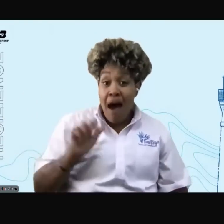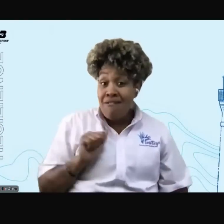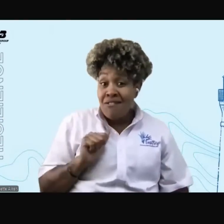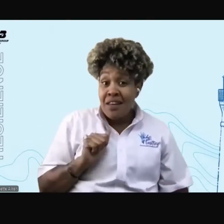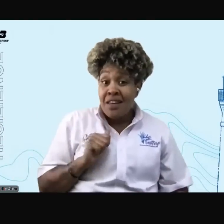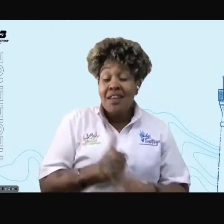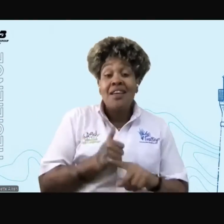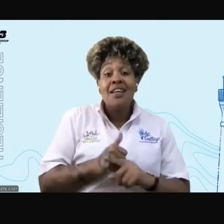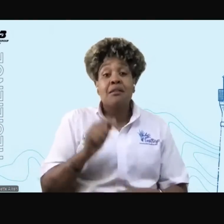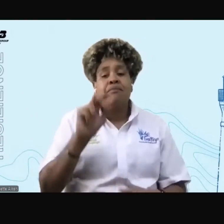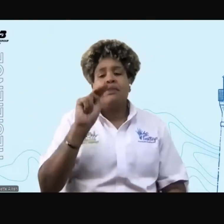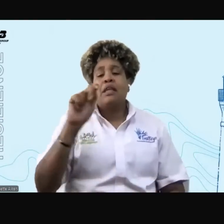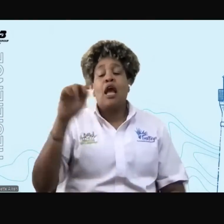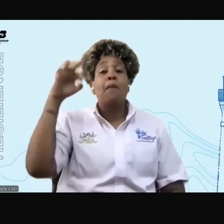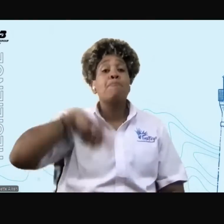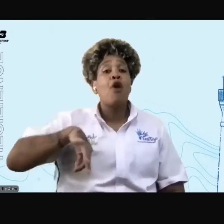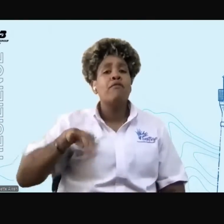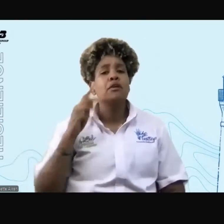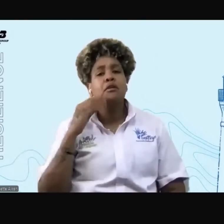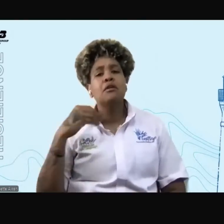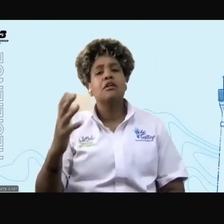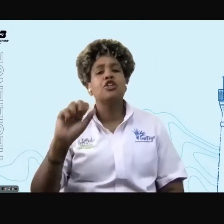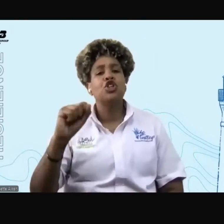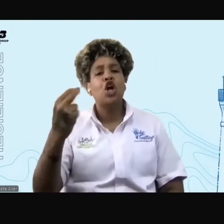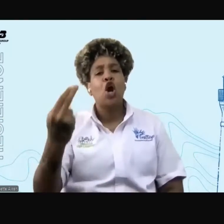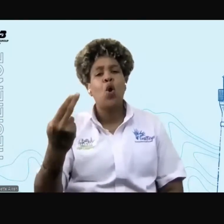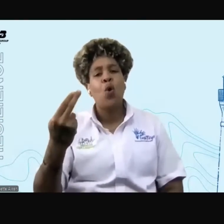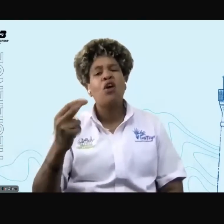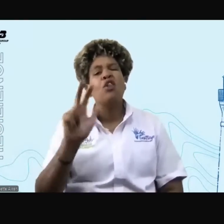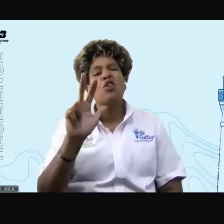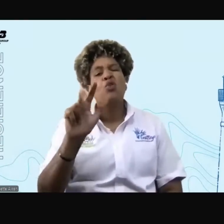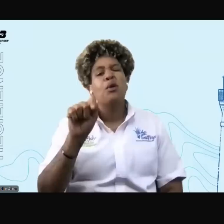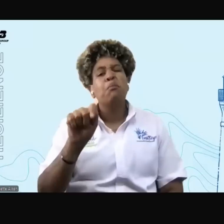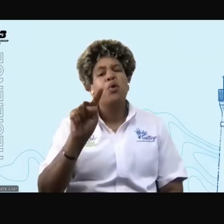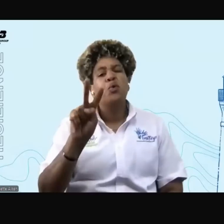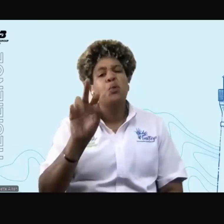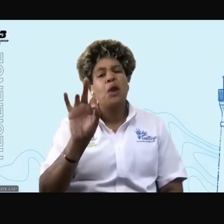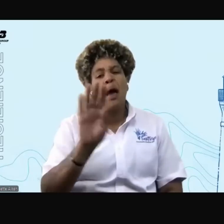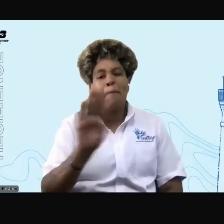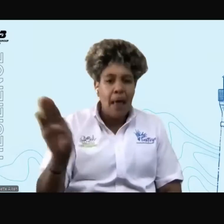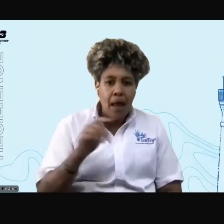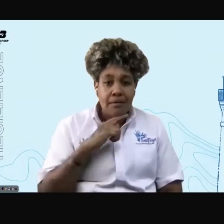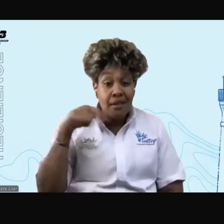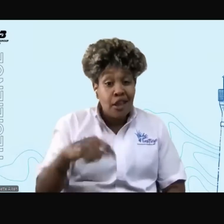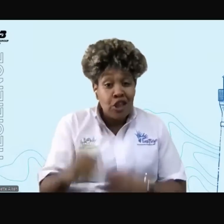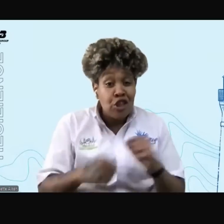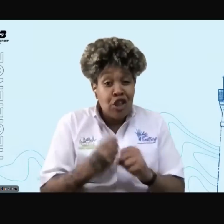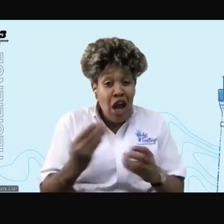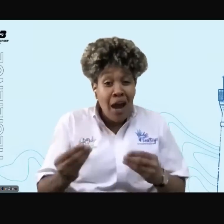to shareholders last year was $3.29 billion. This year,